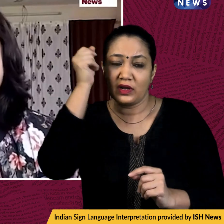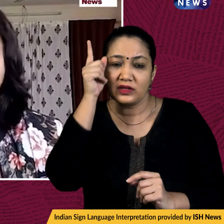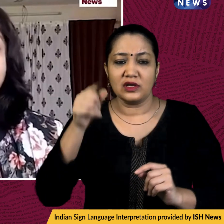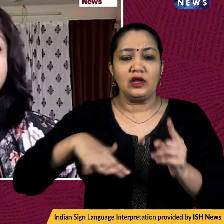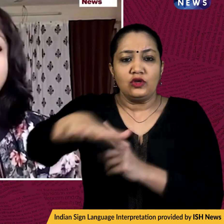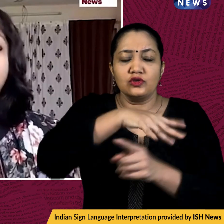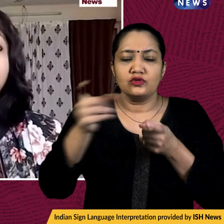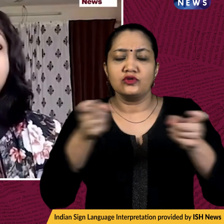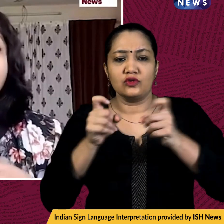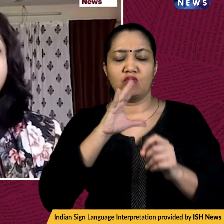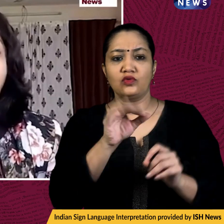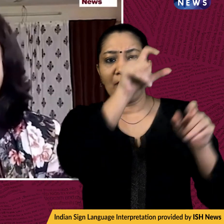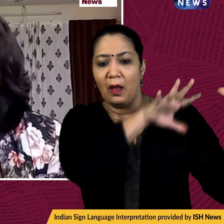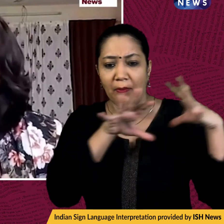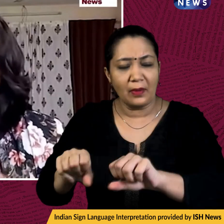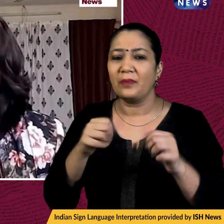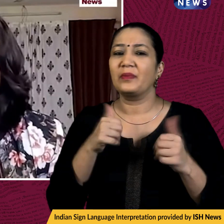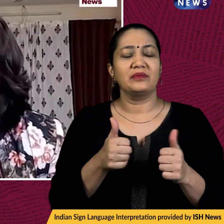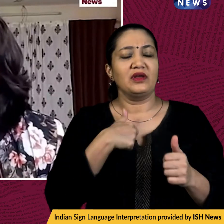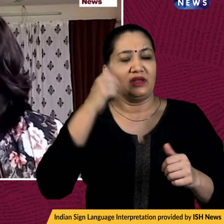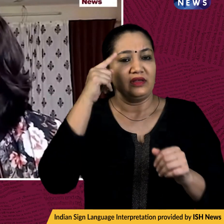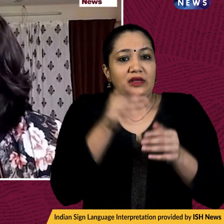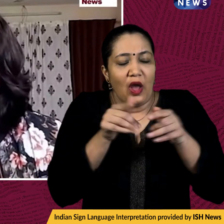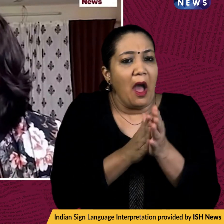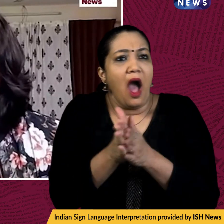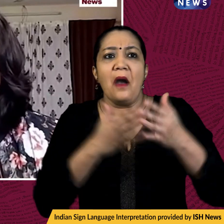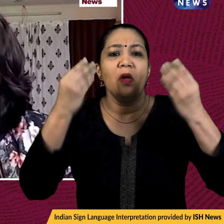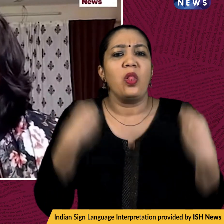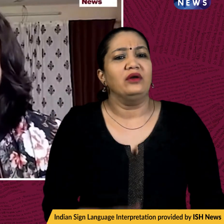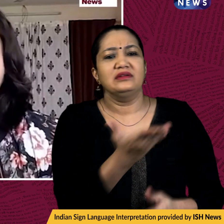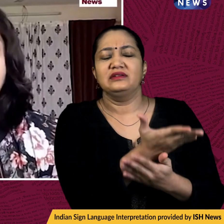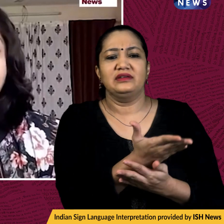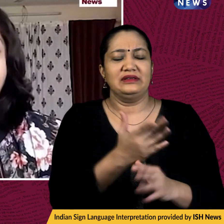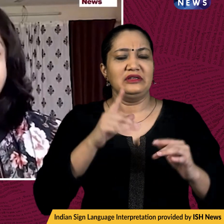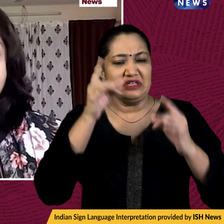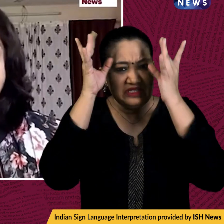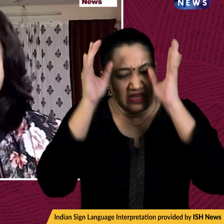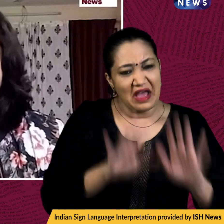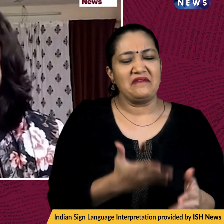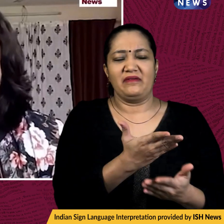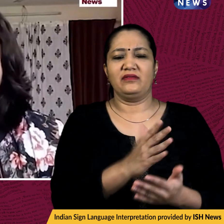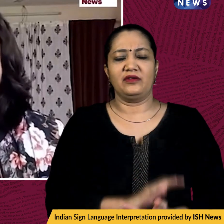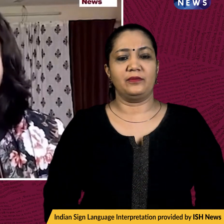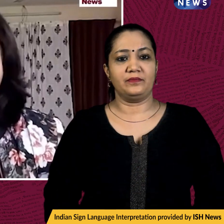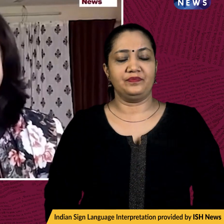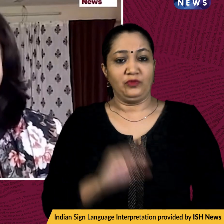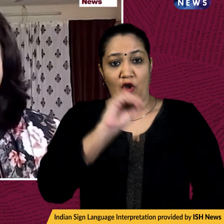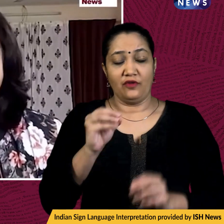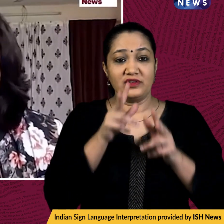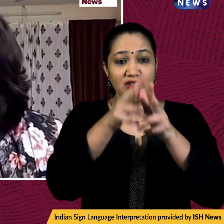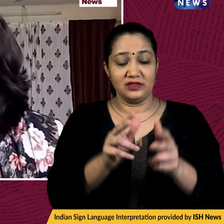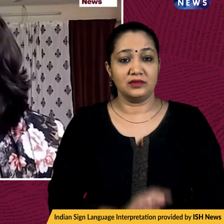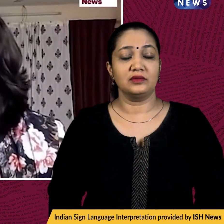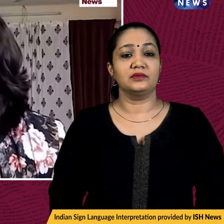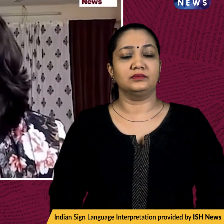illustrates well the situation of the occupier. The enemy is demoralized. He is in agony, end quote. Now, the official